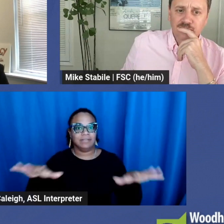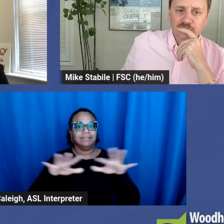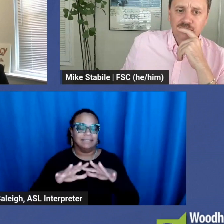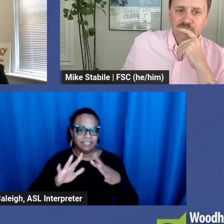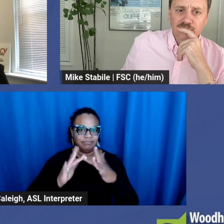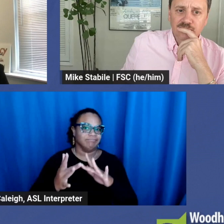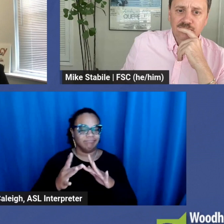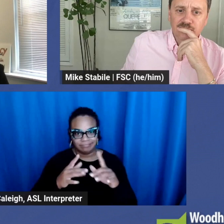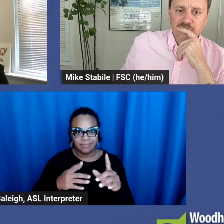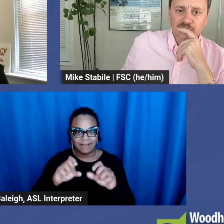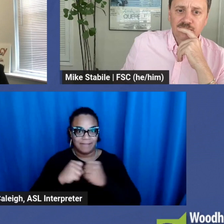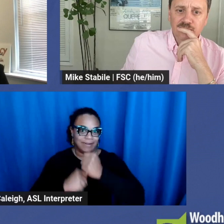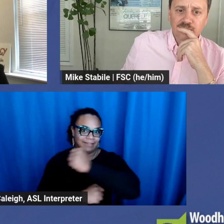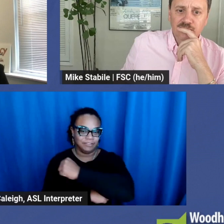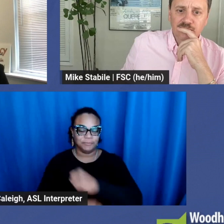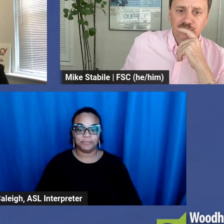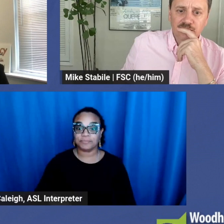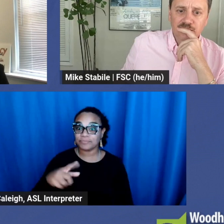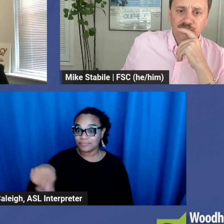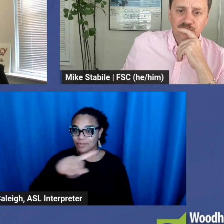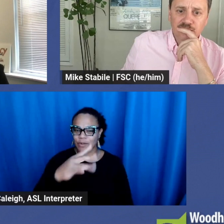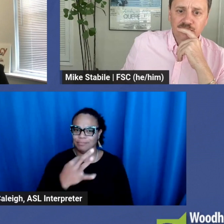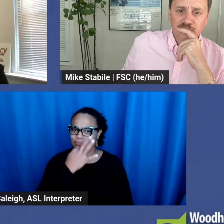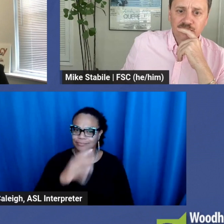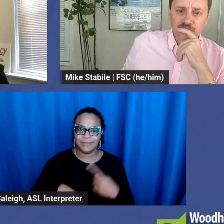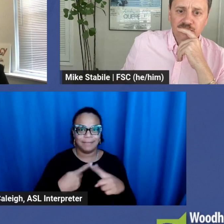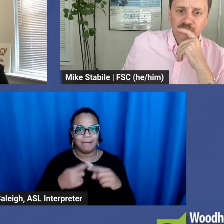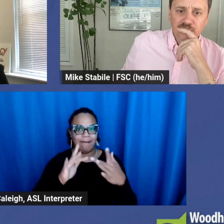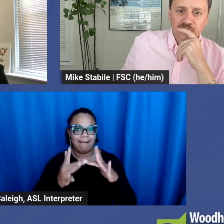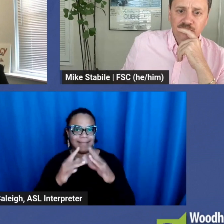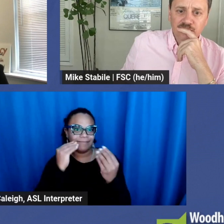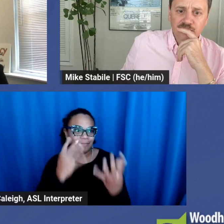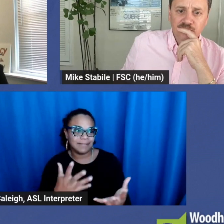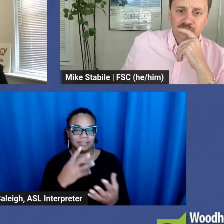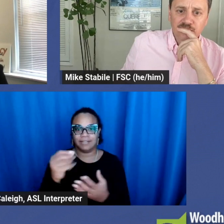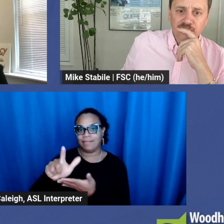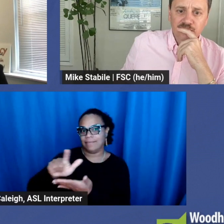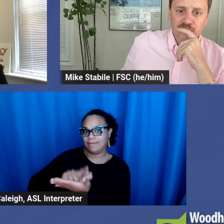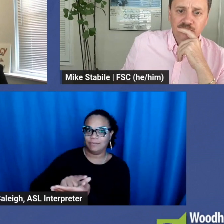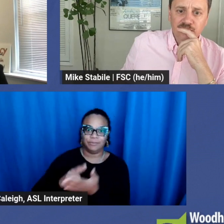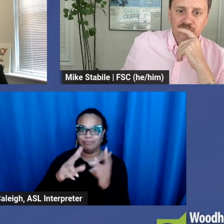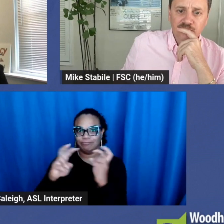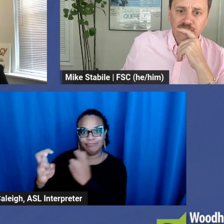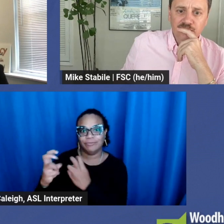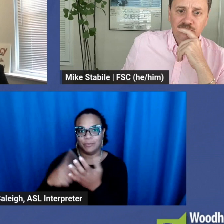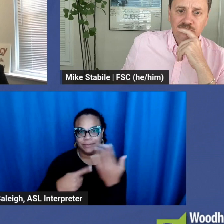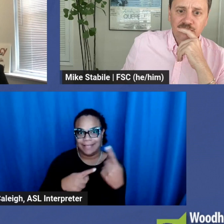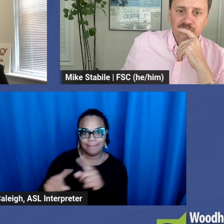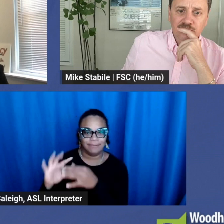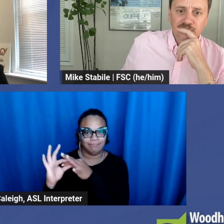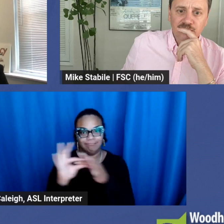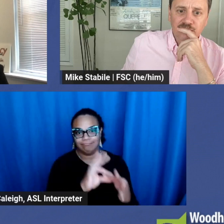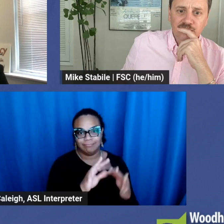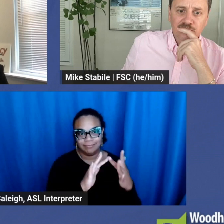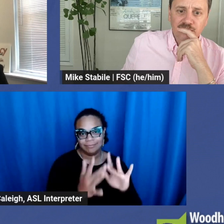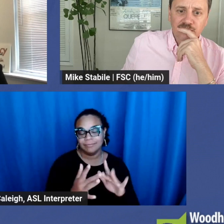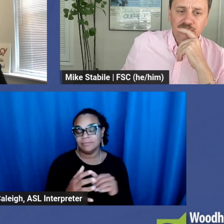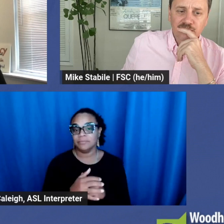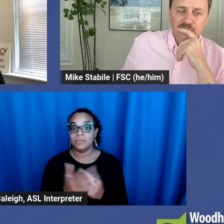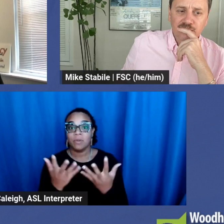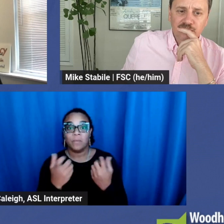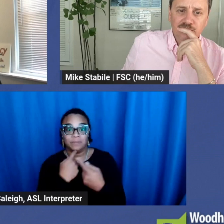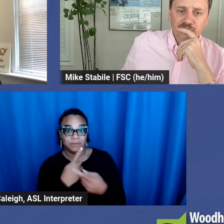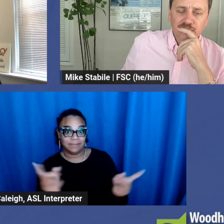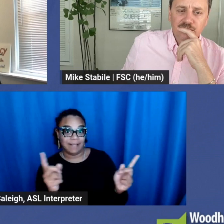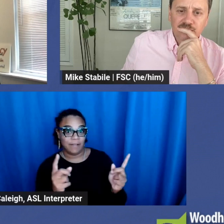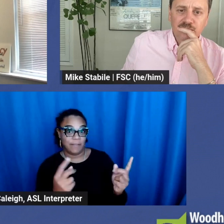going on with online content and legislation. And just to sort of give our viewers an overview of what